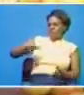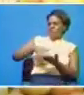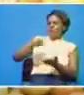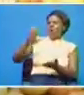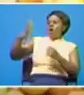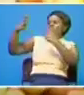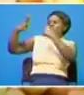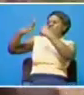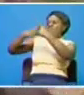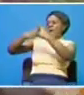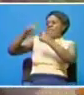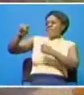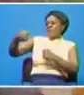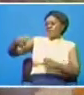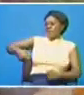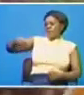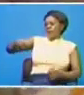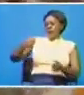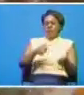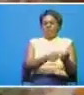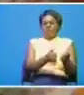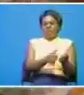of 9,000 bags of maize.